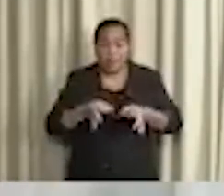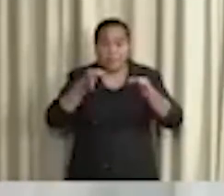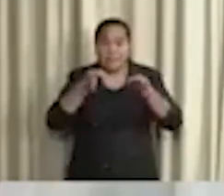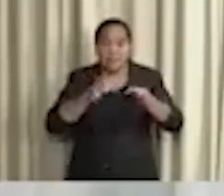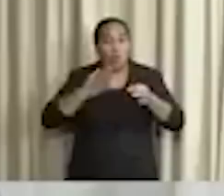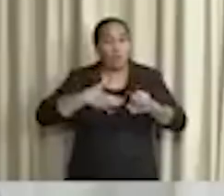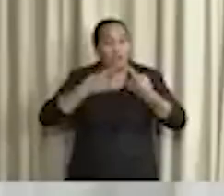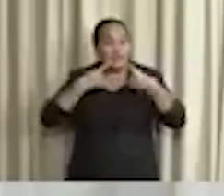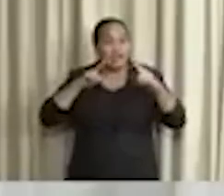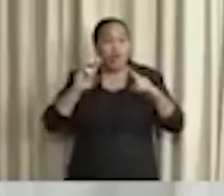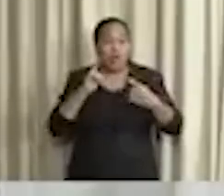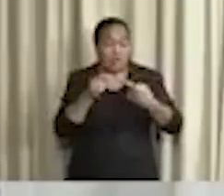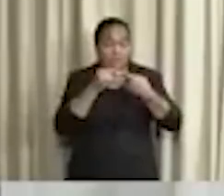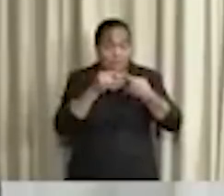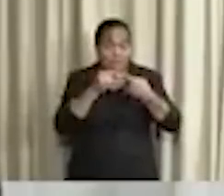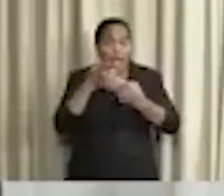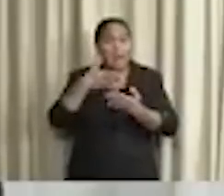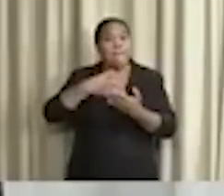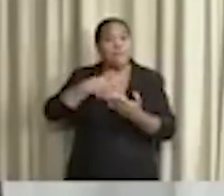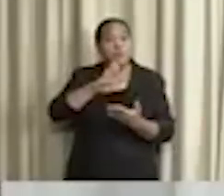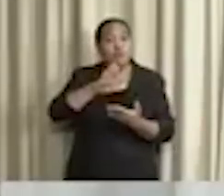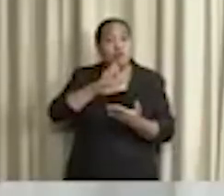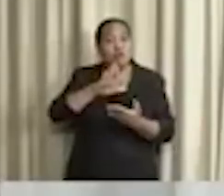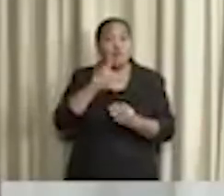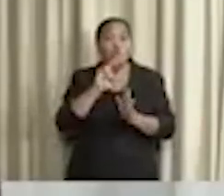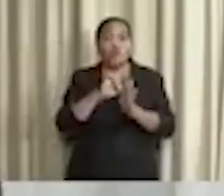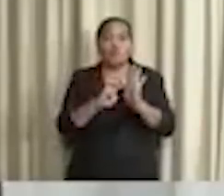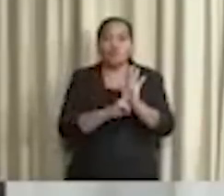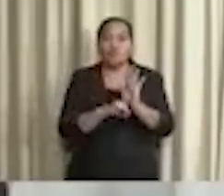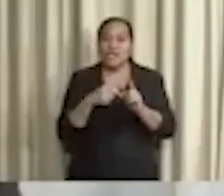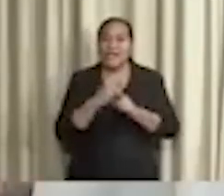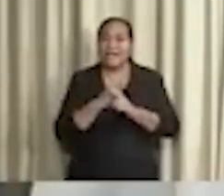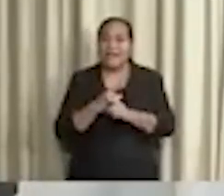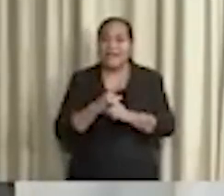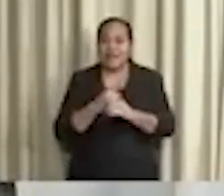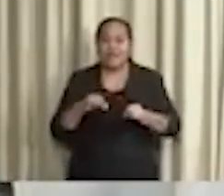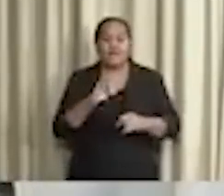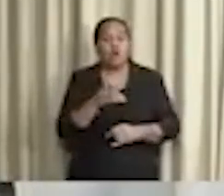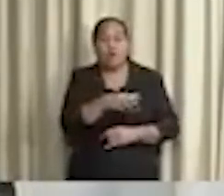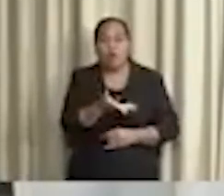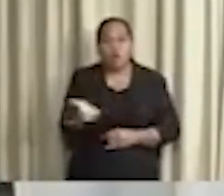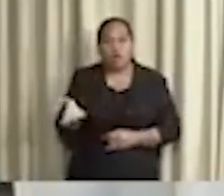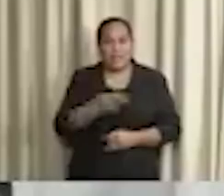today include the approval of the rules and guidelines for ministers,